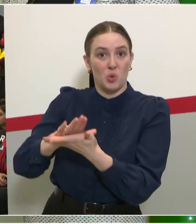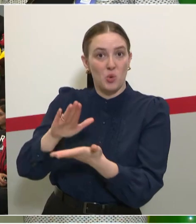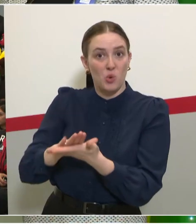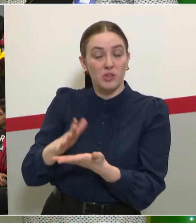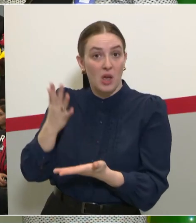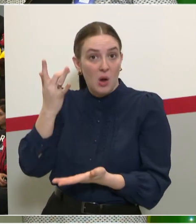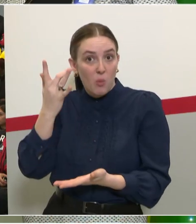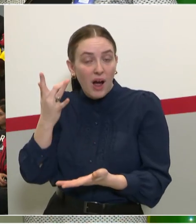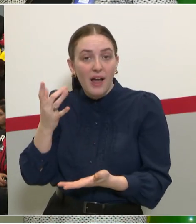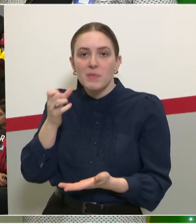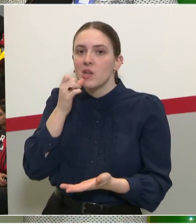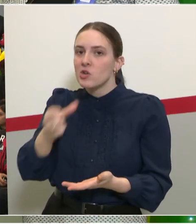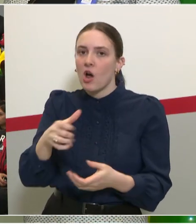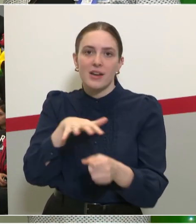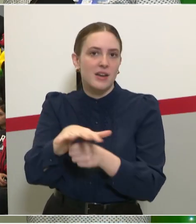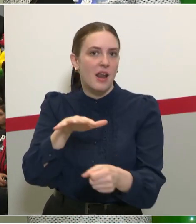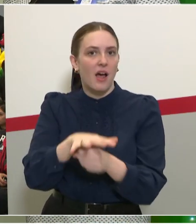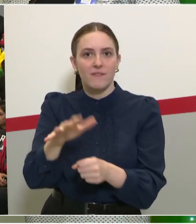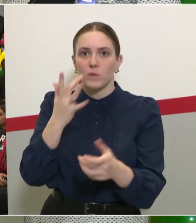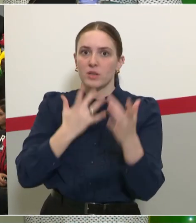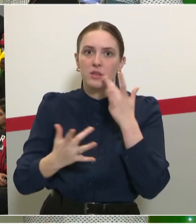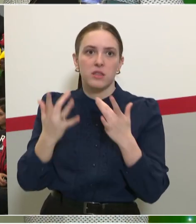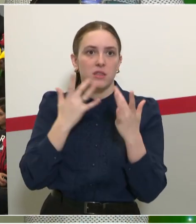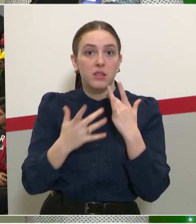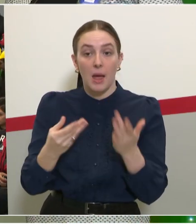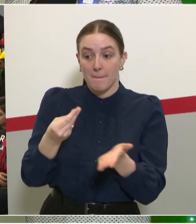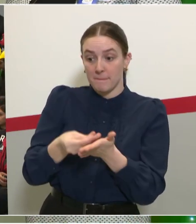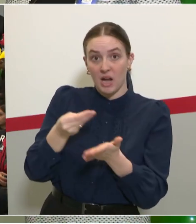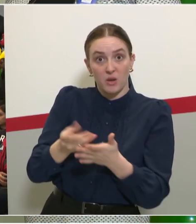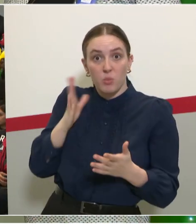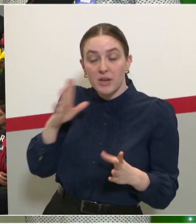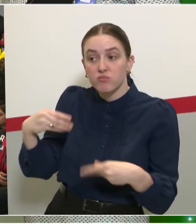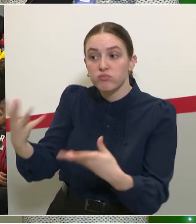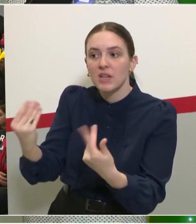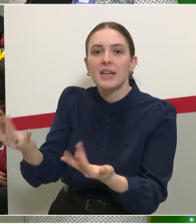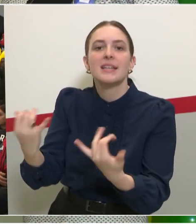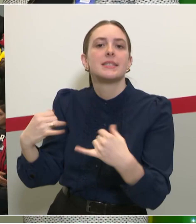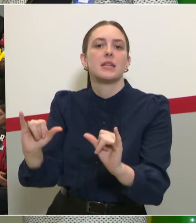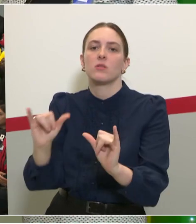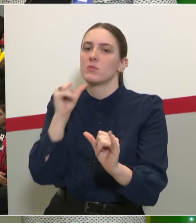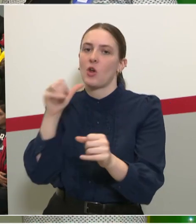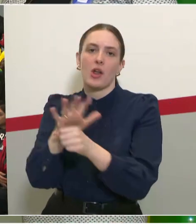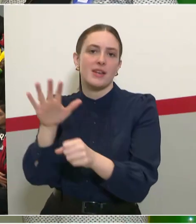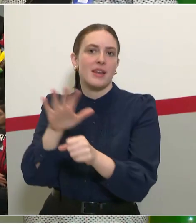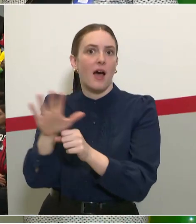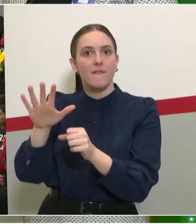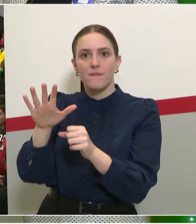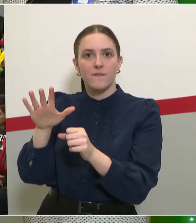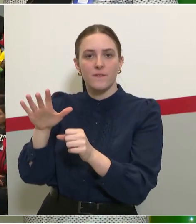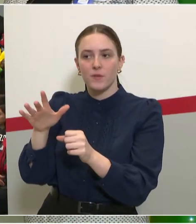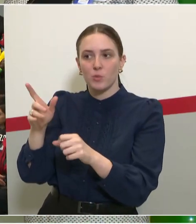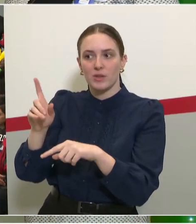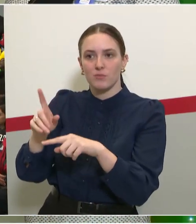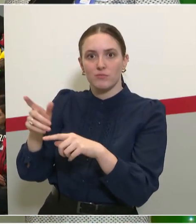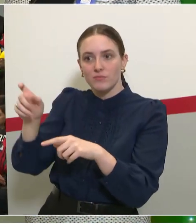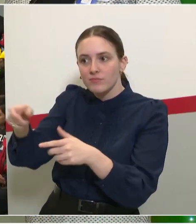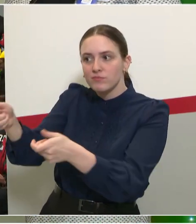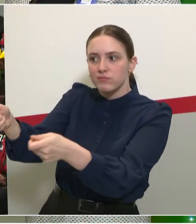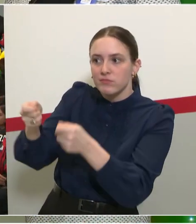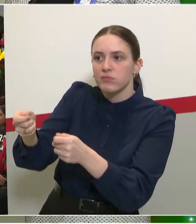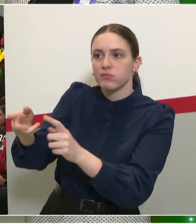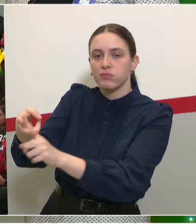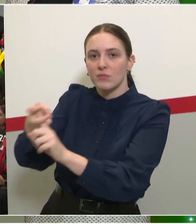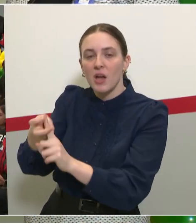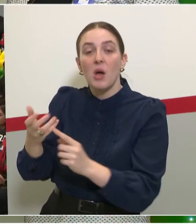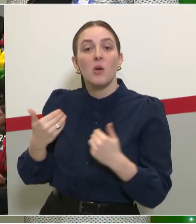because there are not enough of them. So literally, we want our young people, and we have partnerships with our high school,